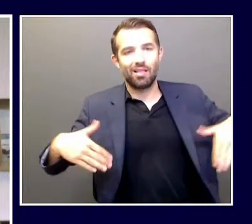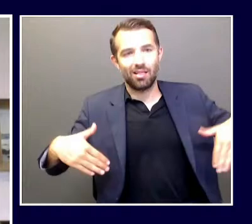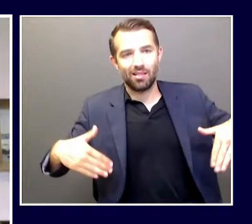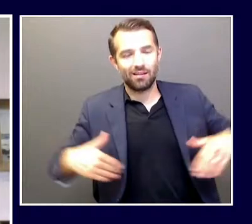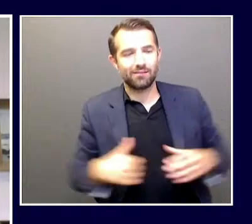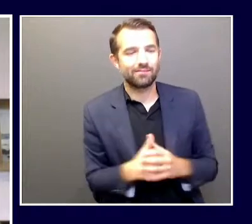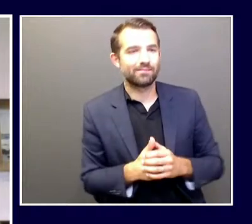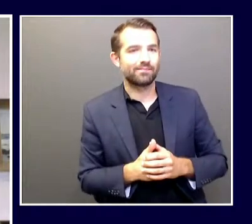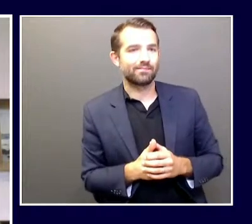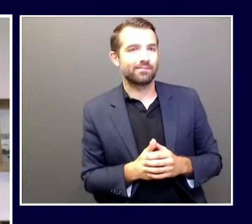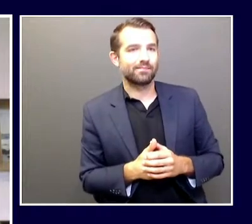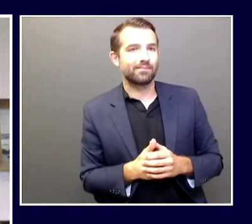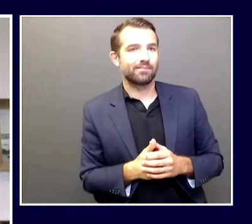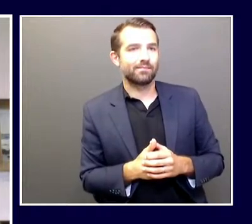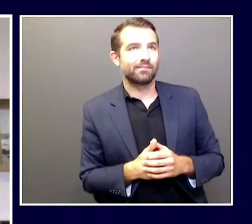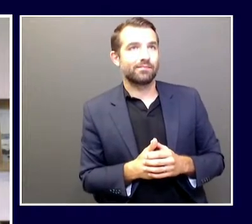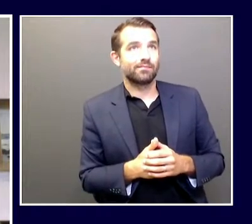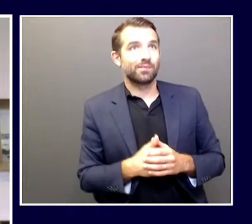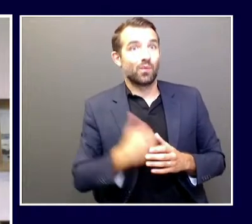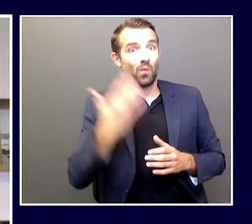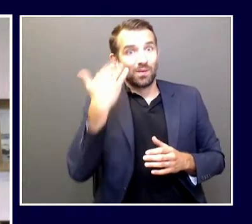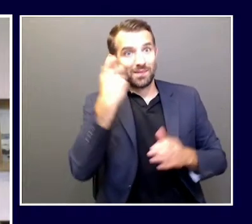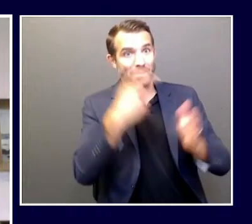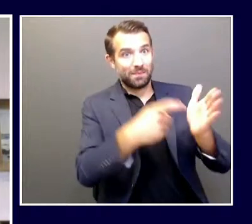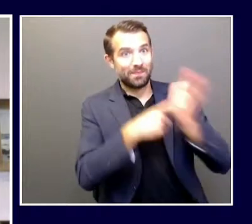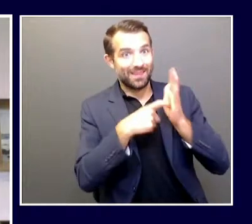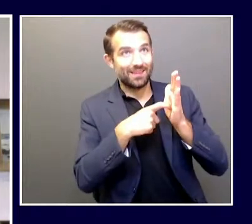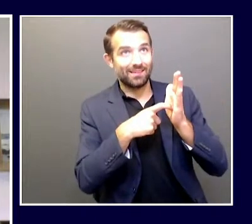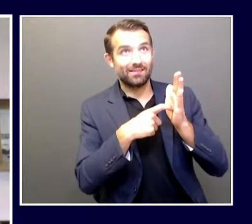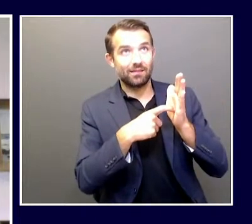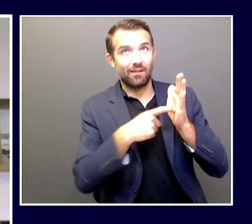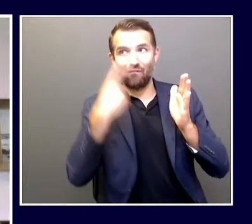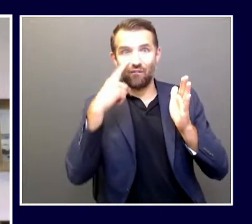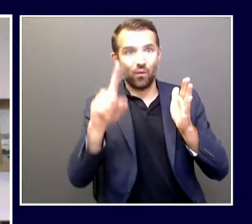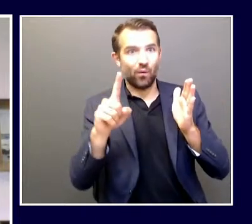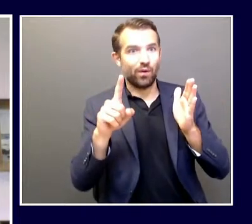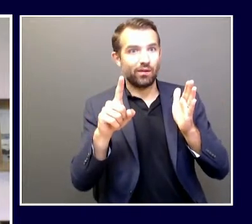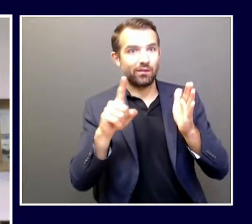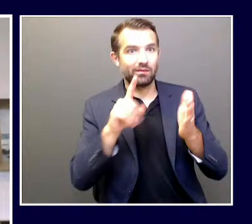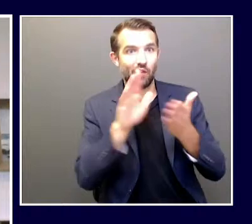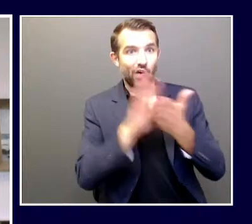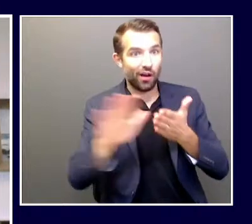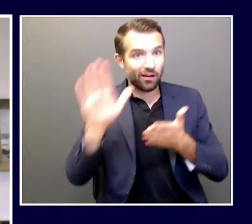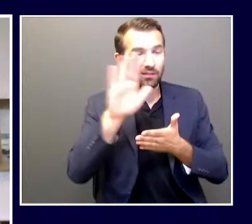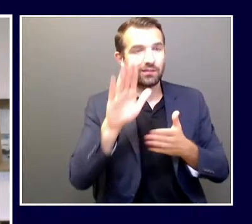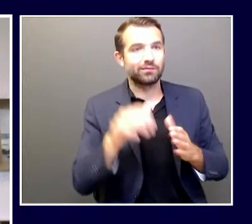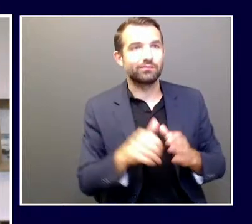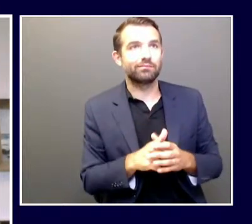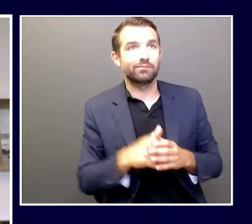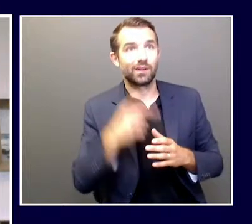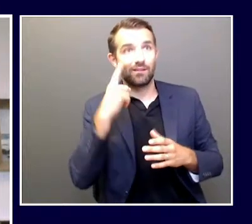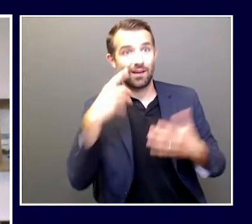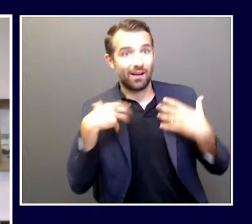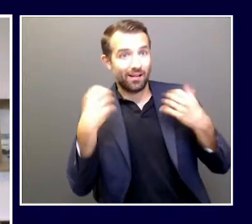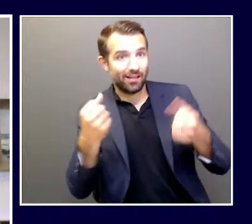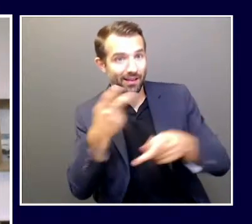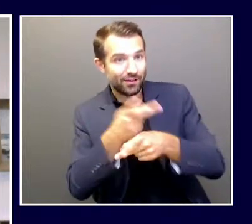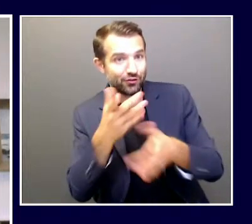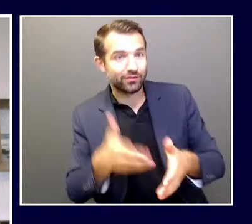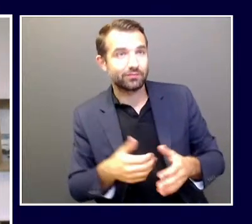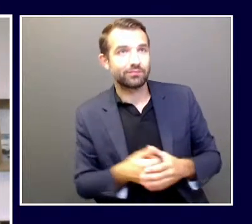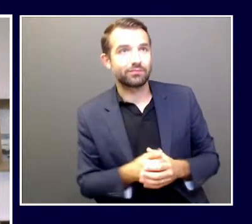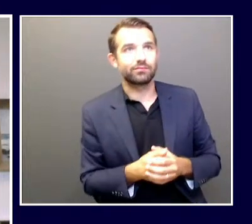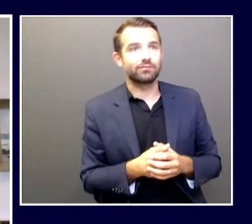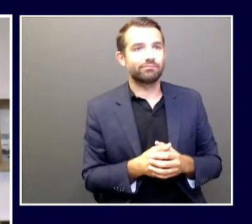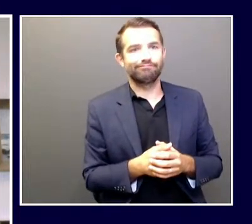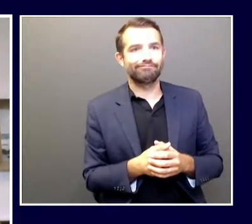terms of how effective the mandates will be. Even in the early days, though, Caitlin, we've seen an increase in vaccination rates in Maine in general over the last